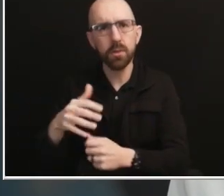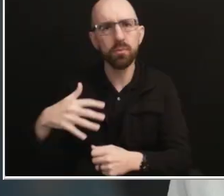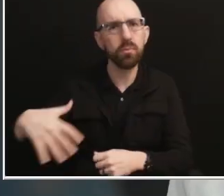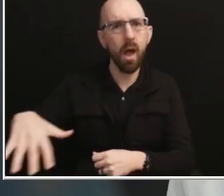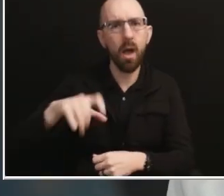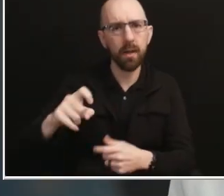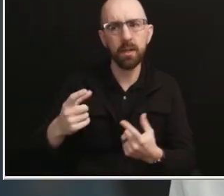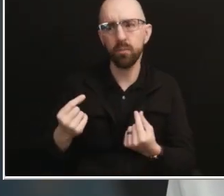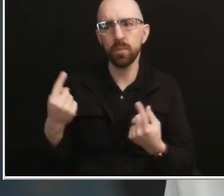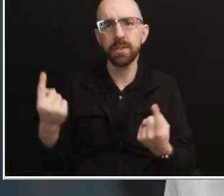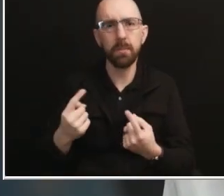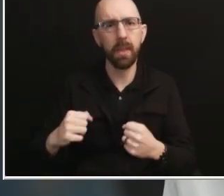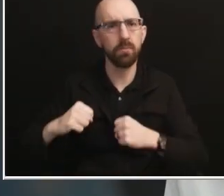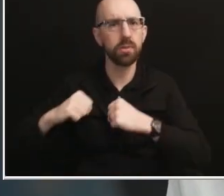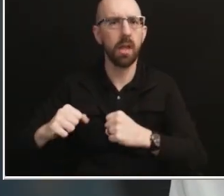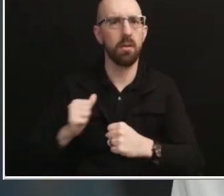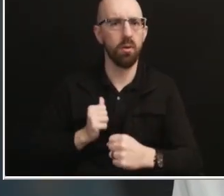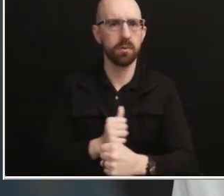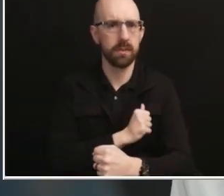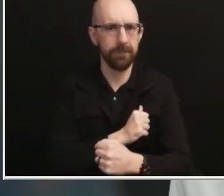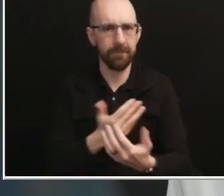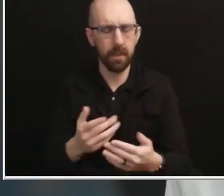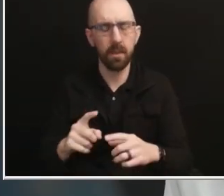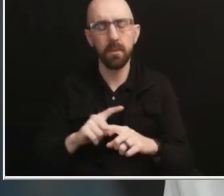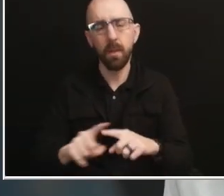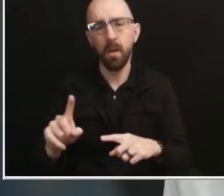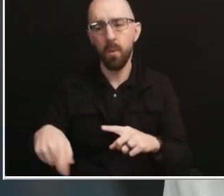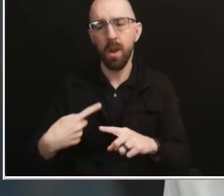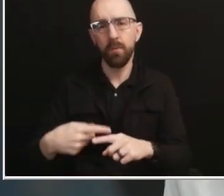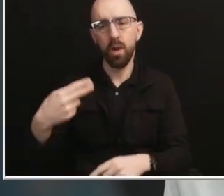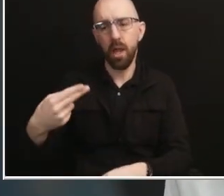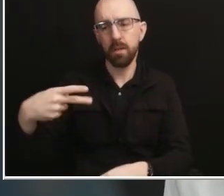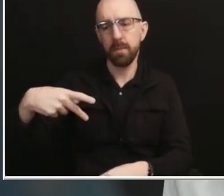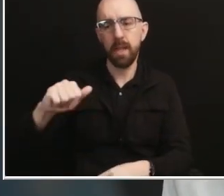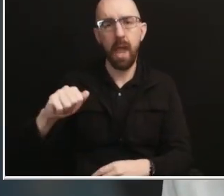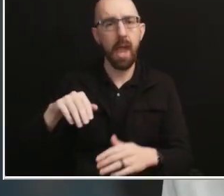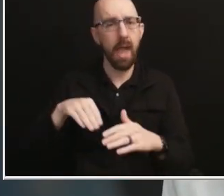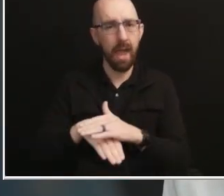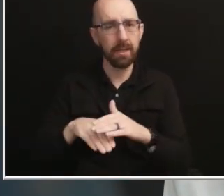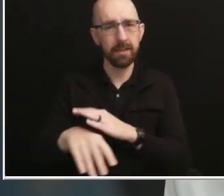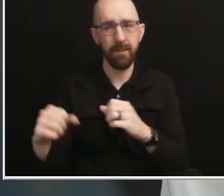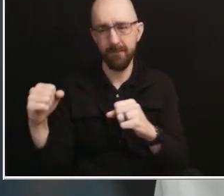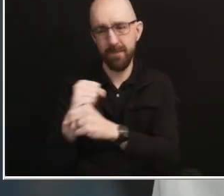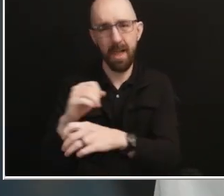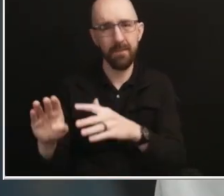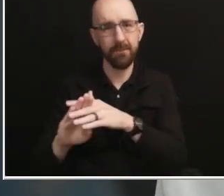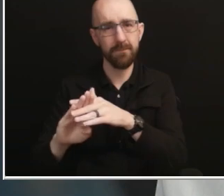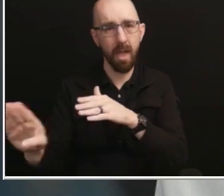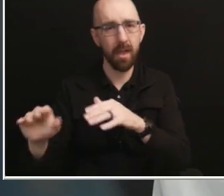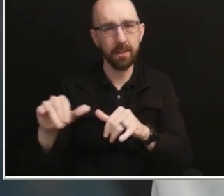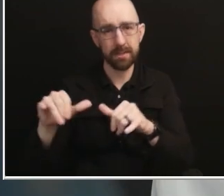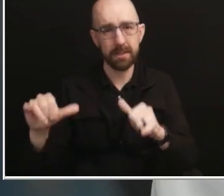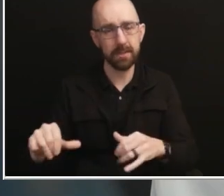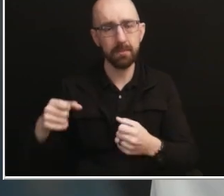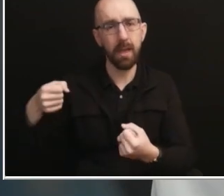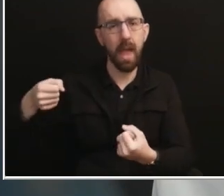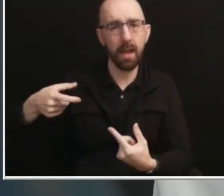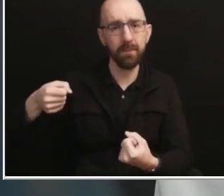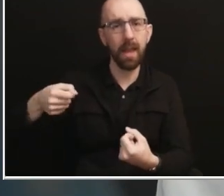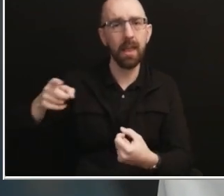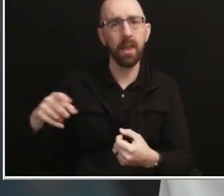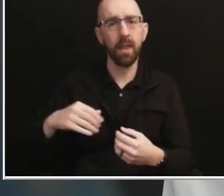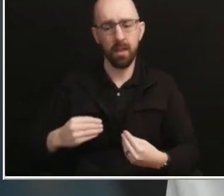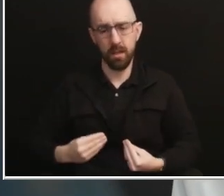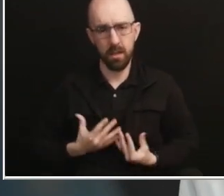protect ourselves. But when that HPA axis, that fight or flight system is activated, it releases a rush of